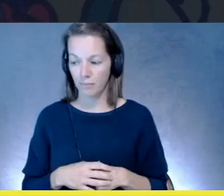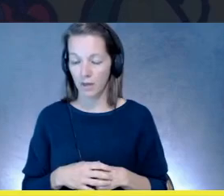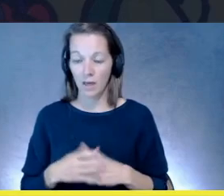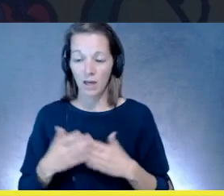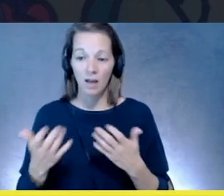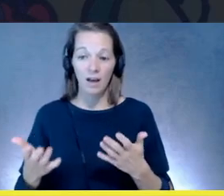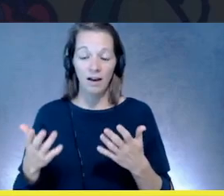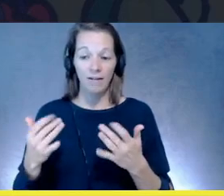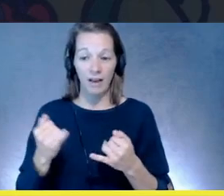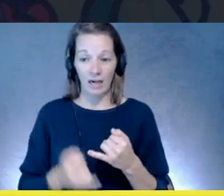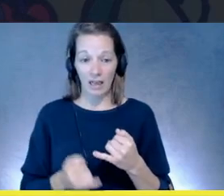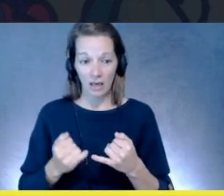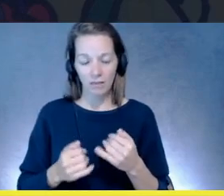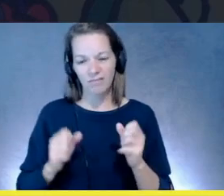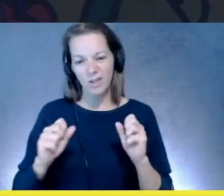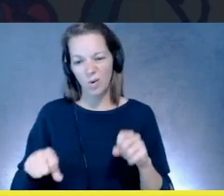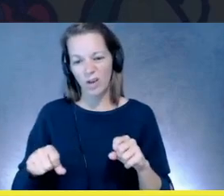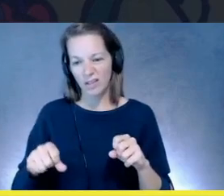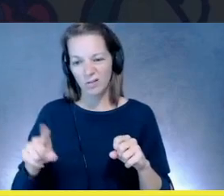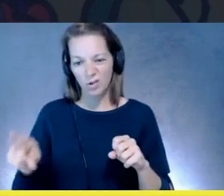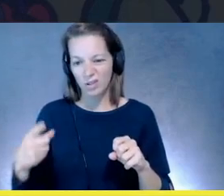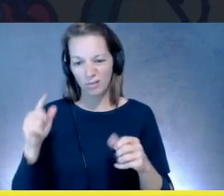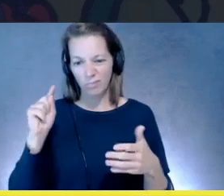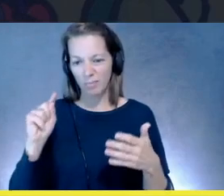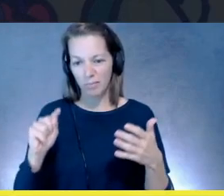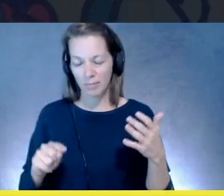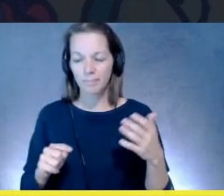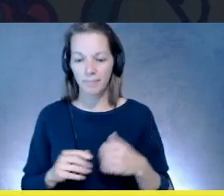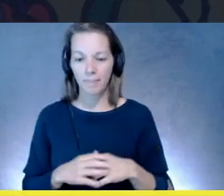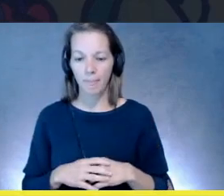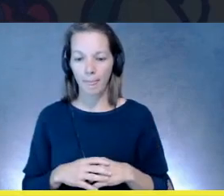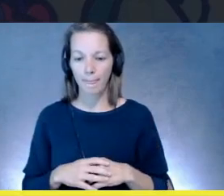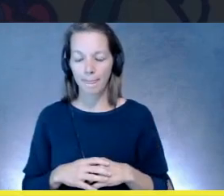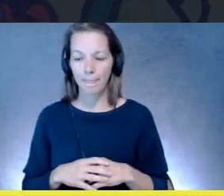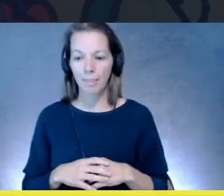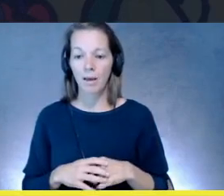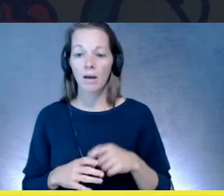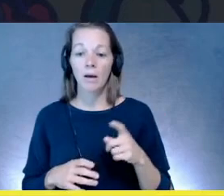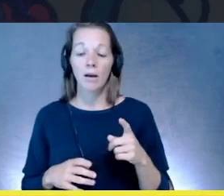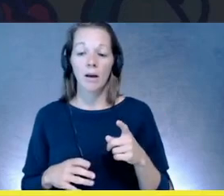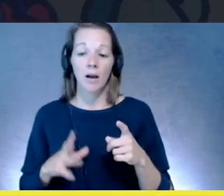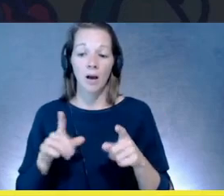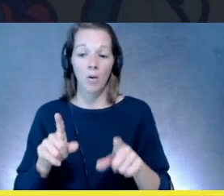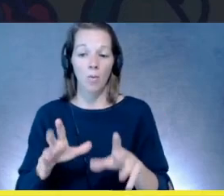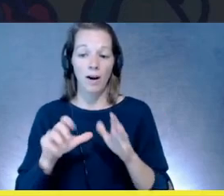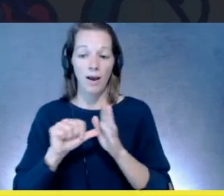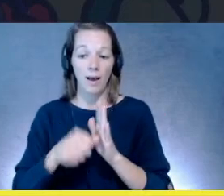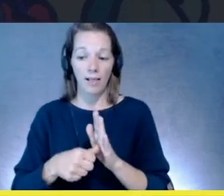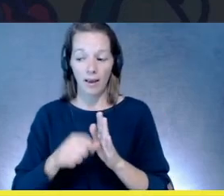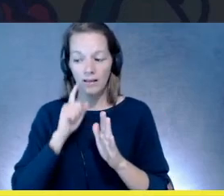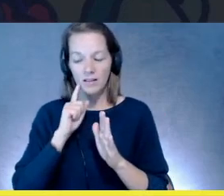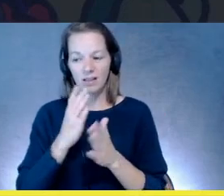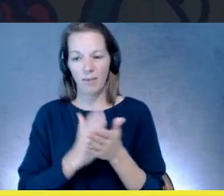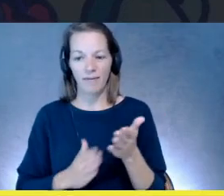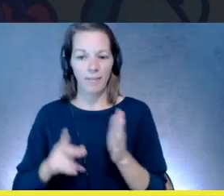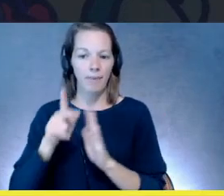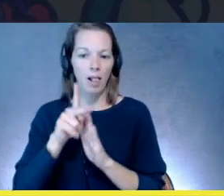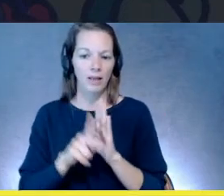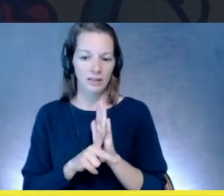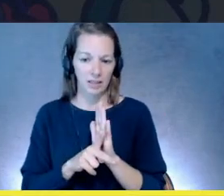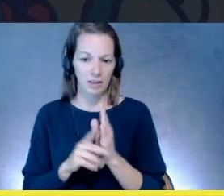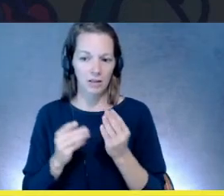Finally, and you can just, thank you. Finally, I want to highlight some of the policy solutions that